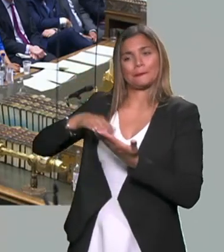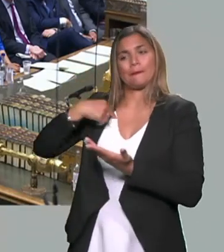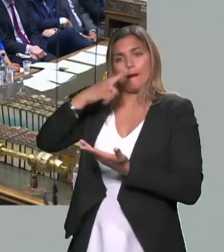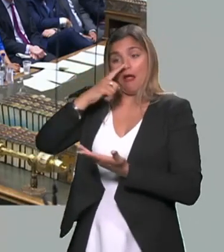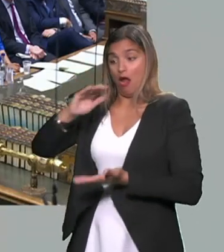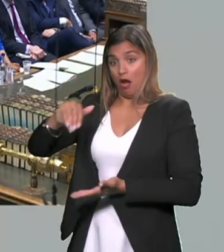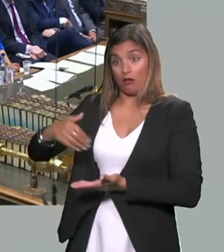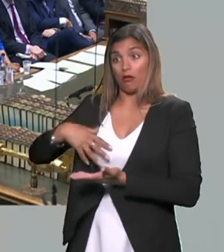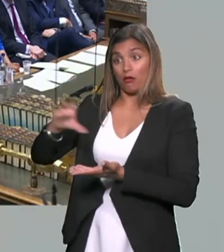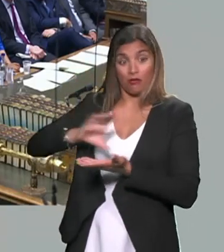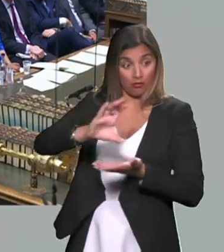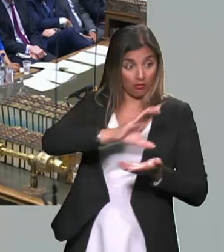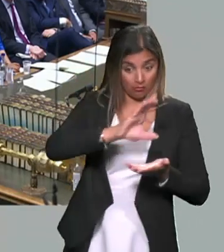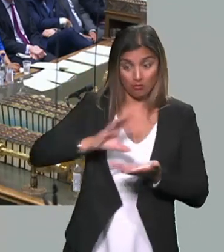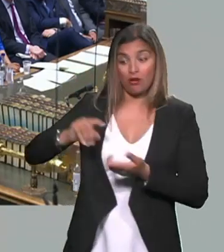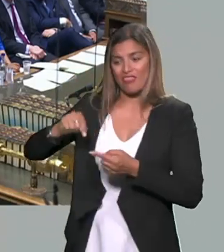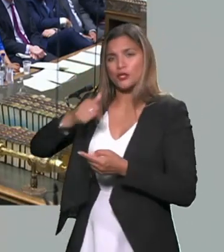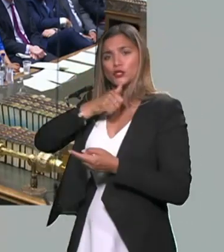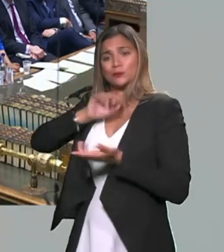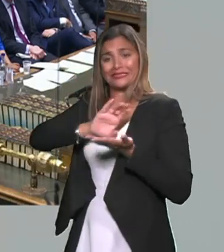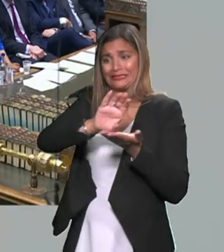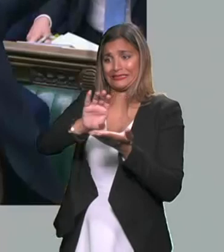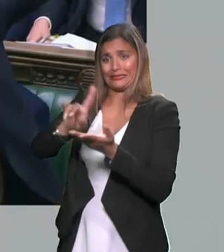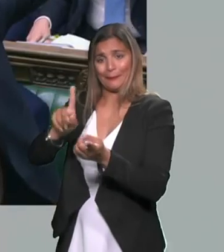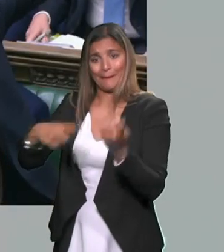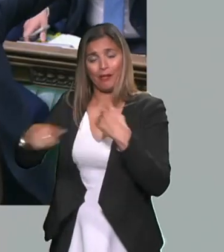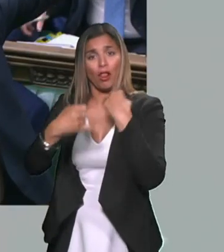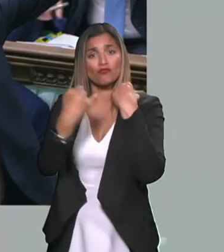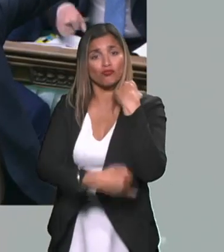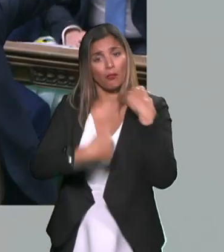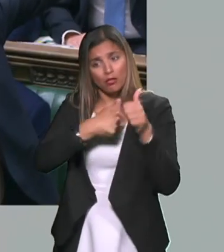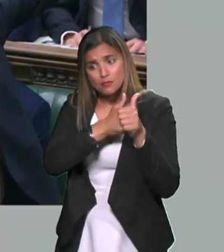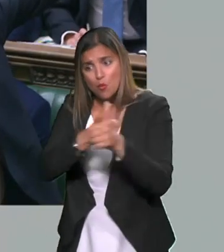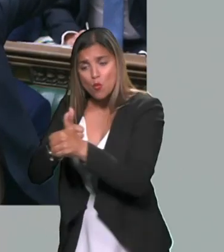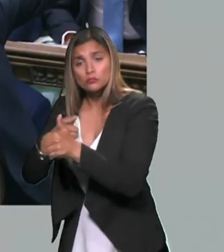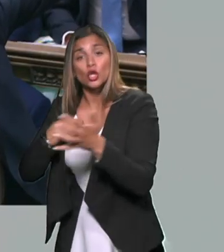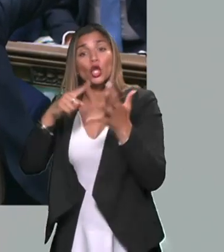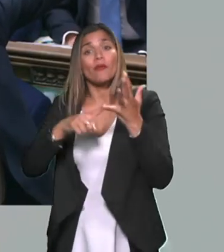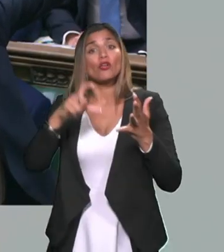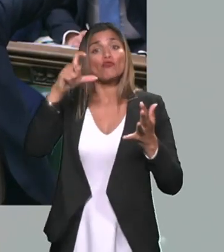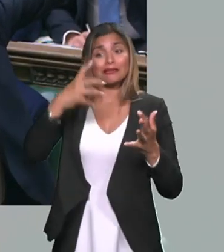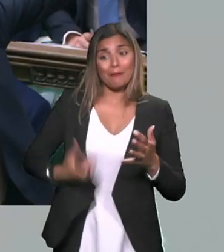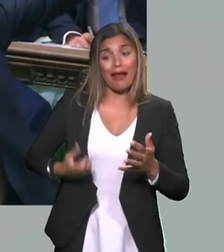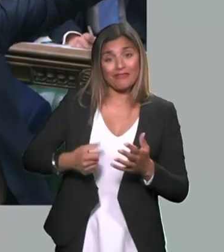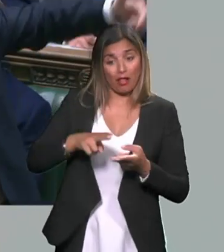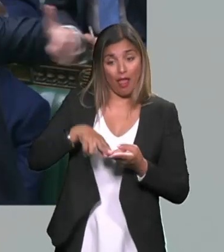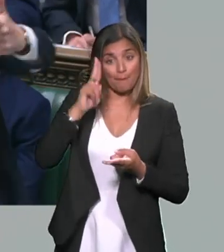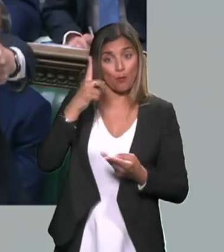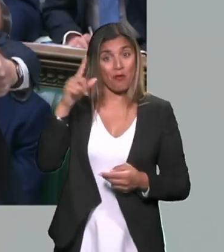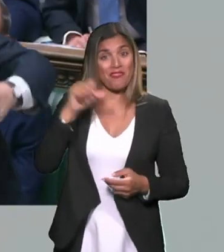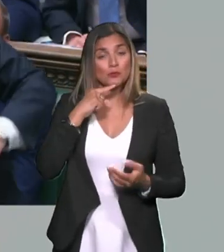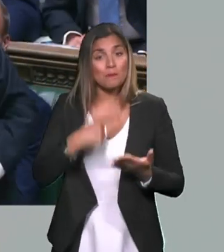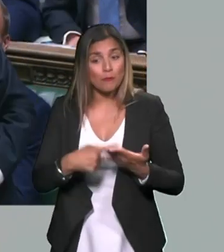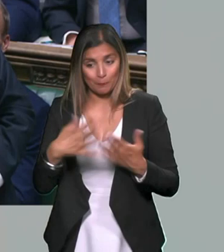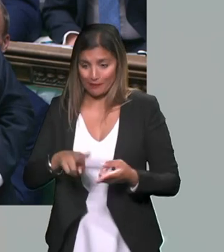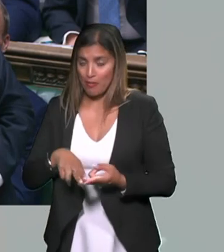the way that we are. So we've been able to increase a universal credit by £1,000, Mr Speaker. We're